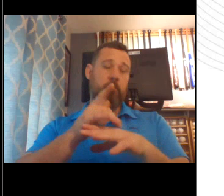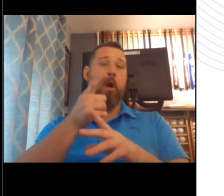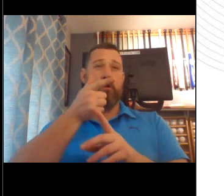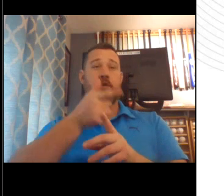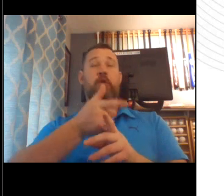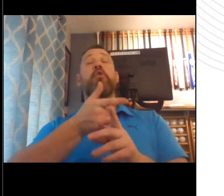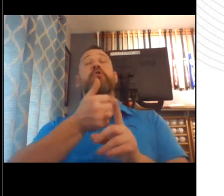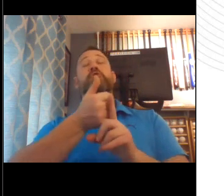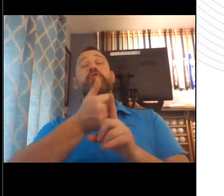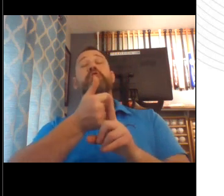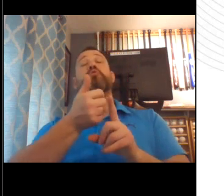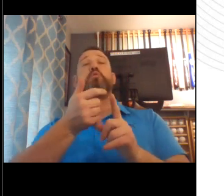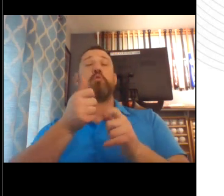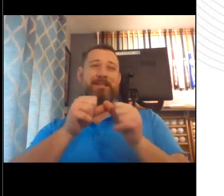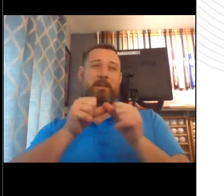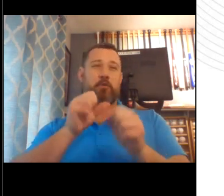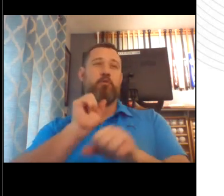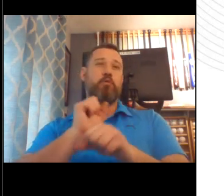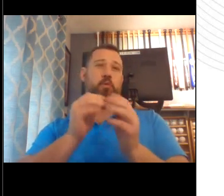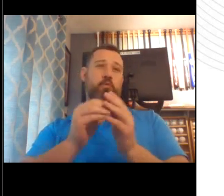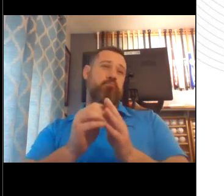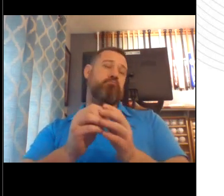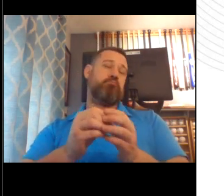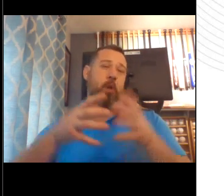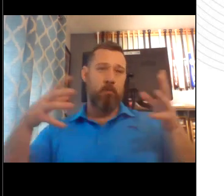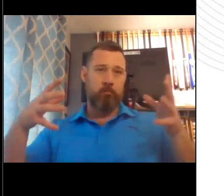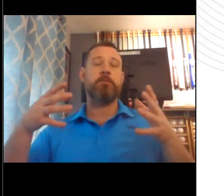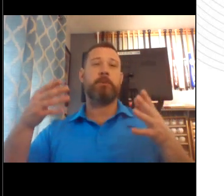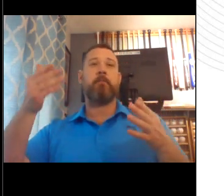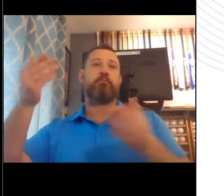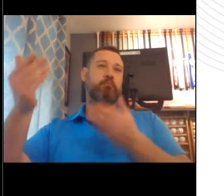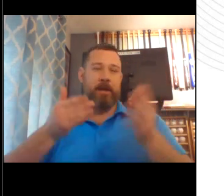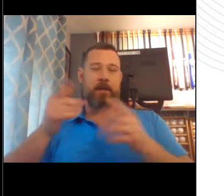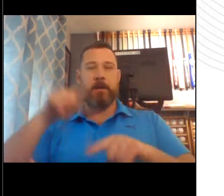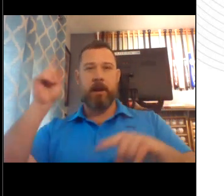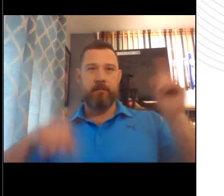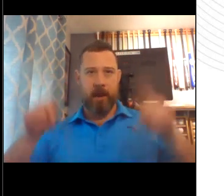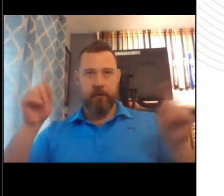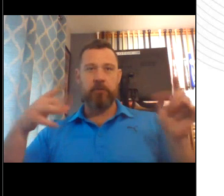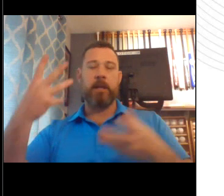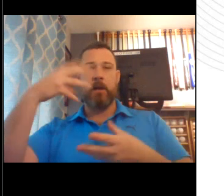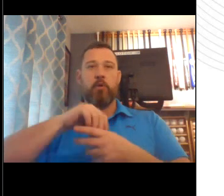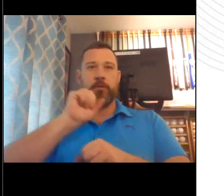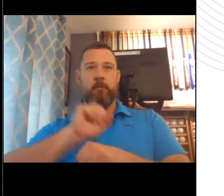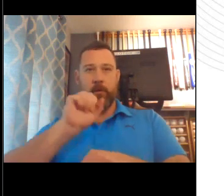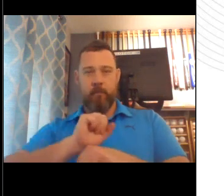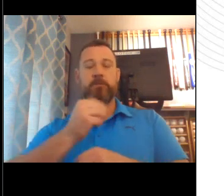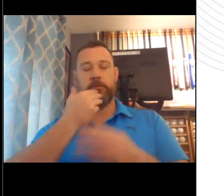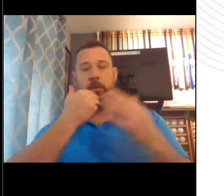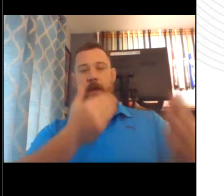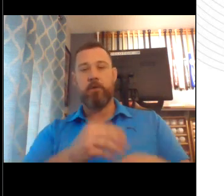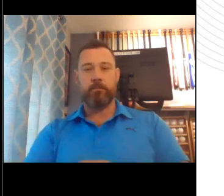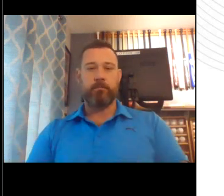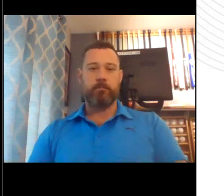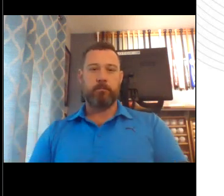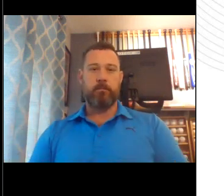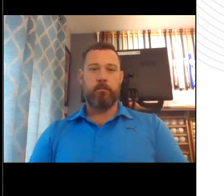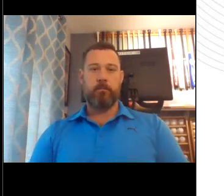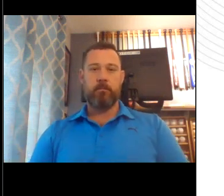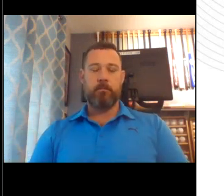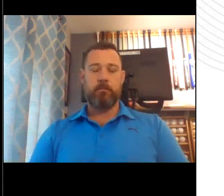continue to grow our workforce at Caltrans and bringing in a very diverse and inclusive workforce. So thank you, Donna.